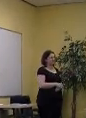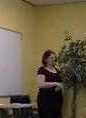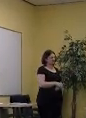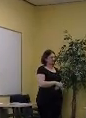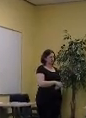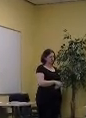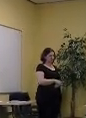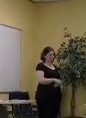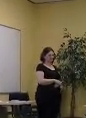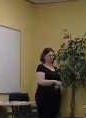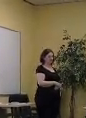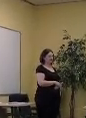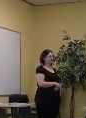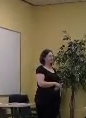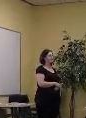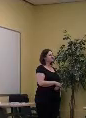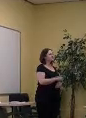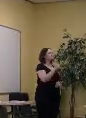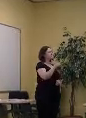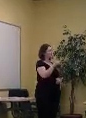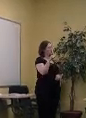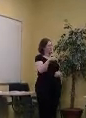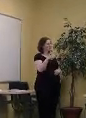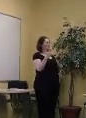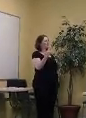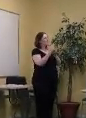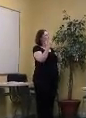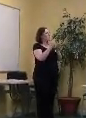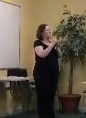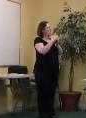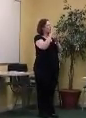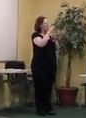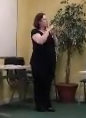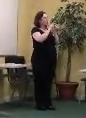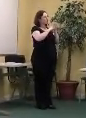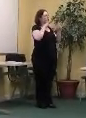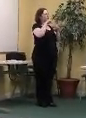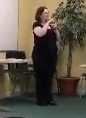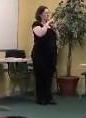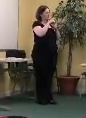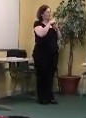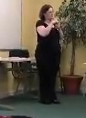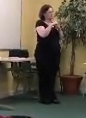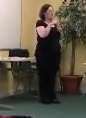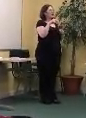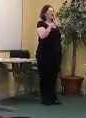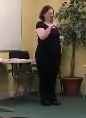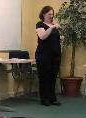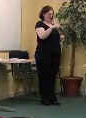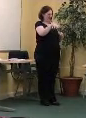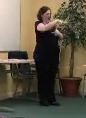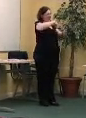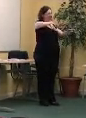But when we, where I was working at Cosford, Cosford's got an airfield. Where you've got an airfield, you've got rabbits.